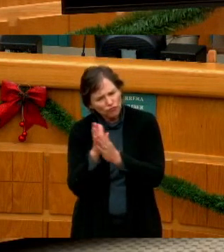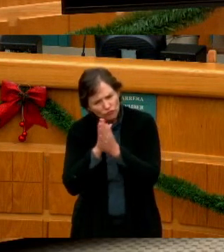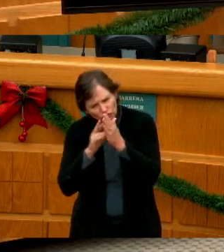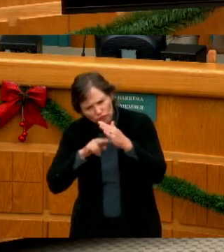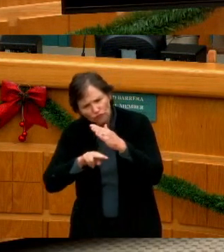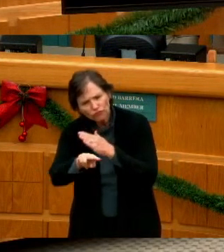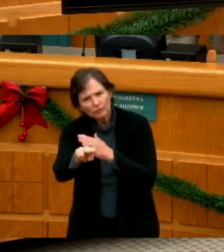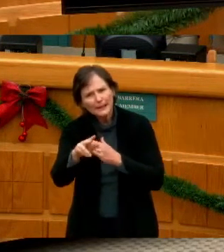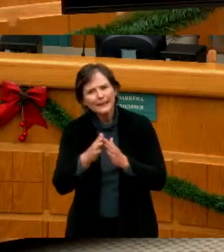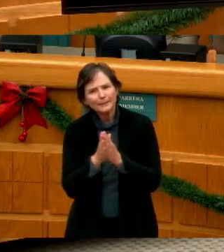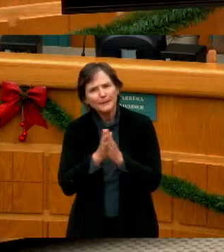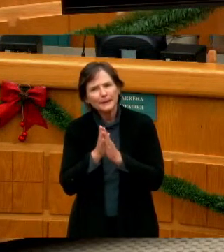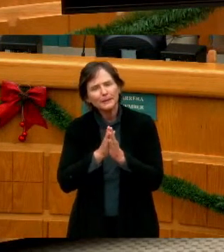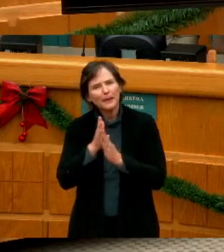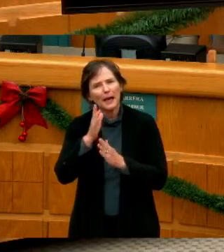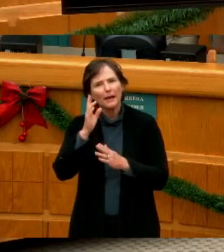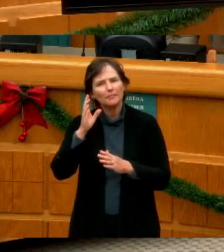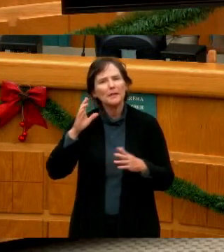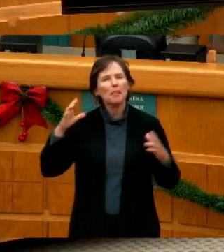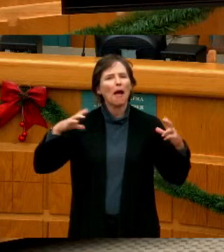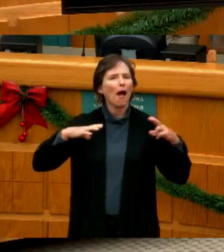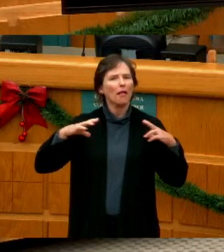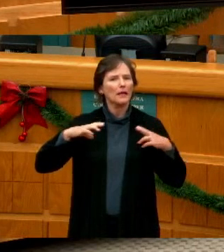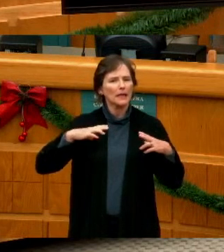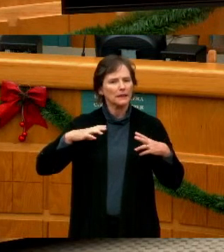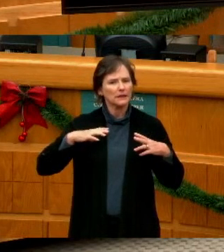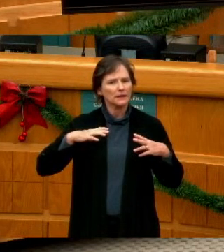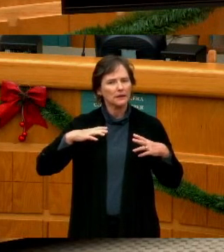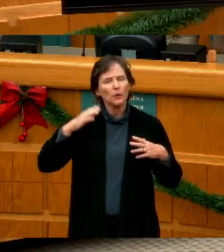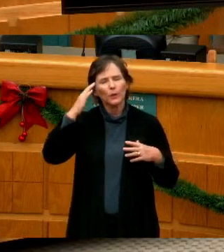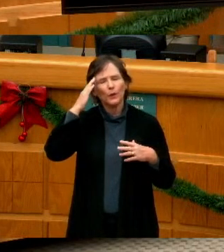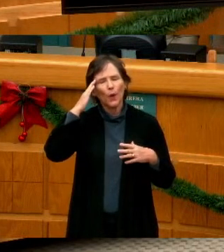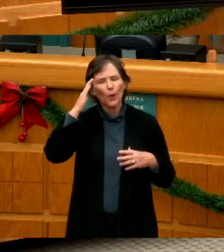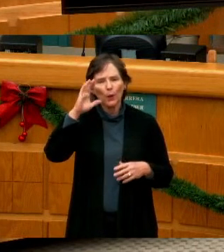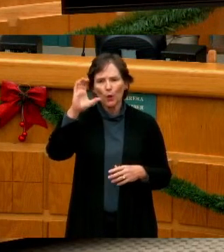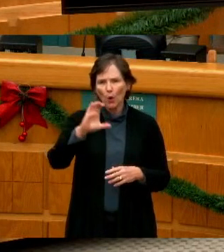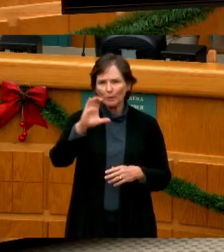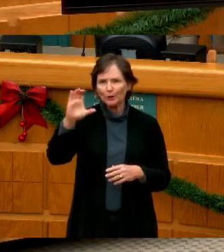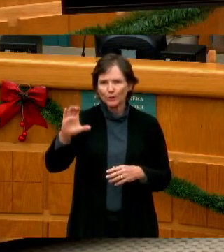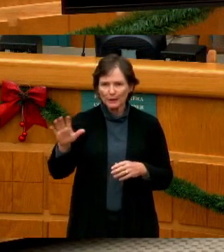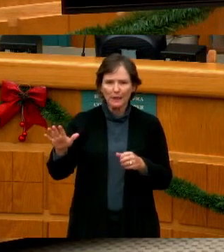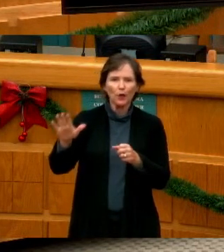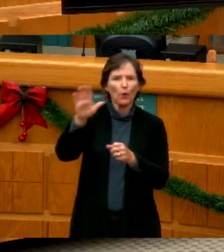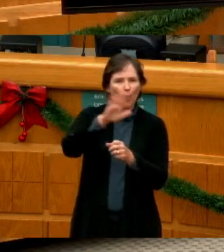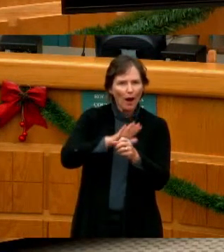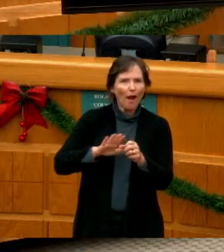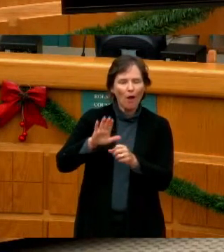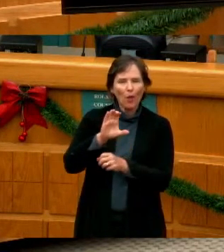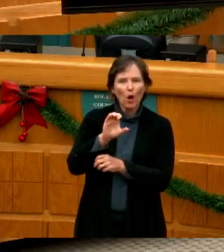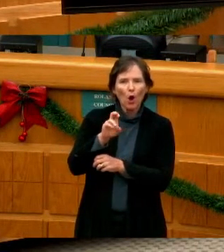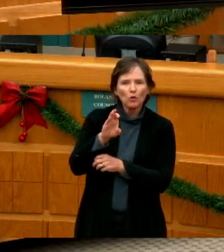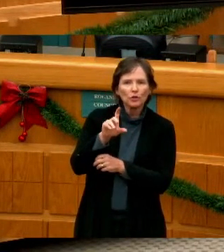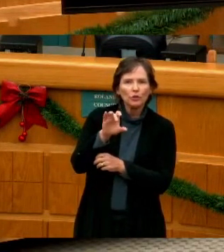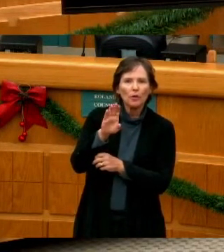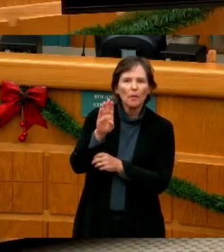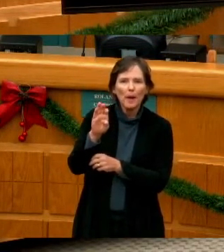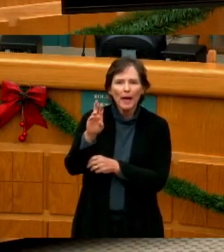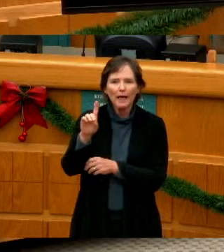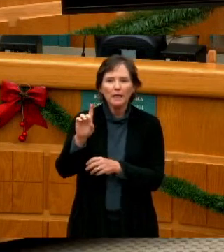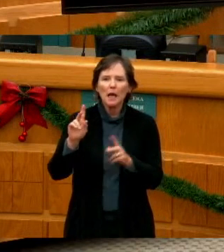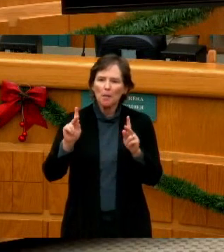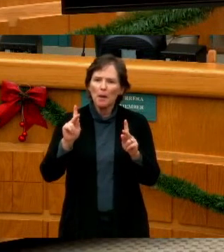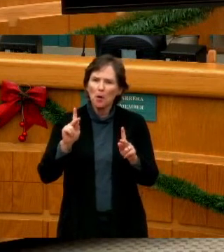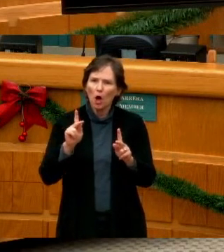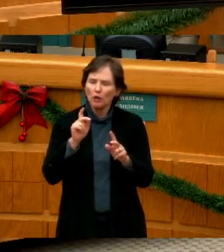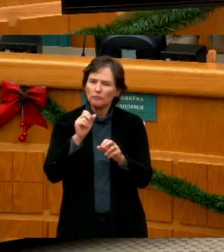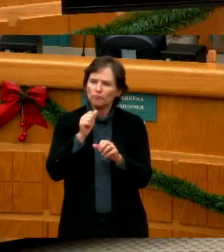the holidays. And one of the things about, at least the folks in Corpus Christi, is we're pretty resilient. And even though we've been fighting COVID